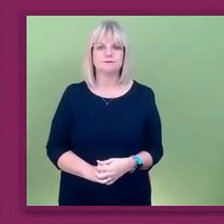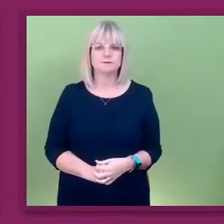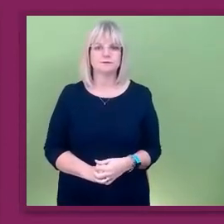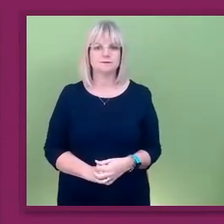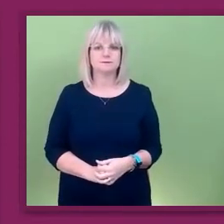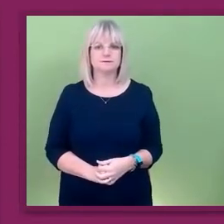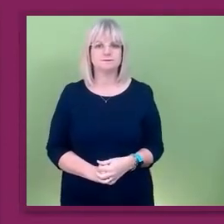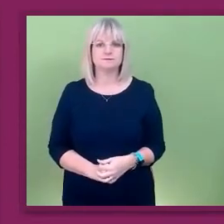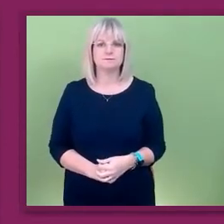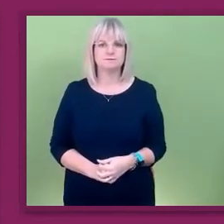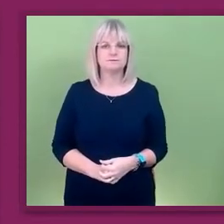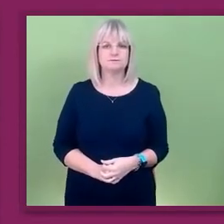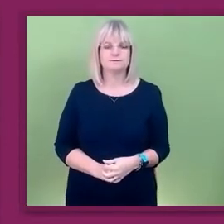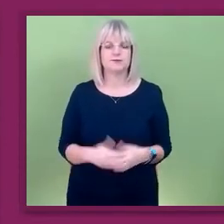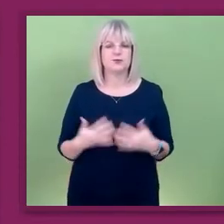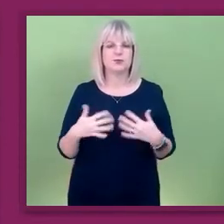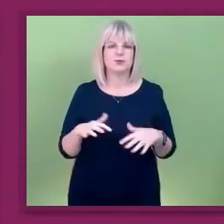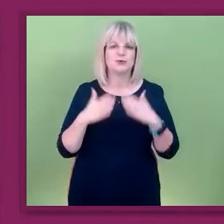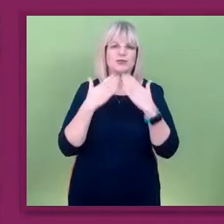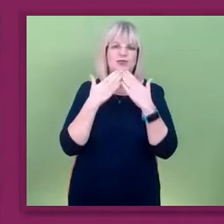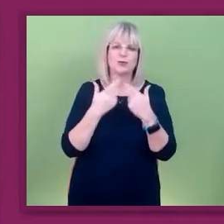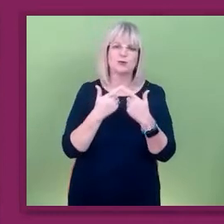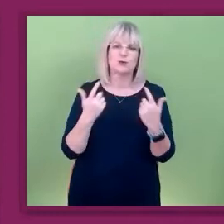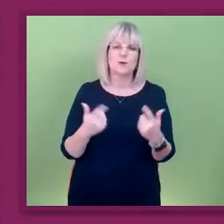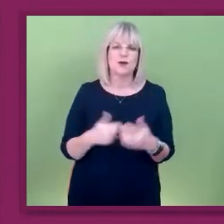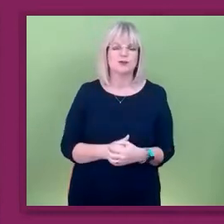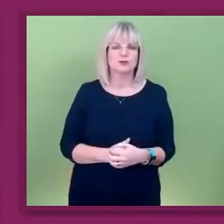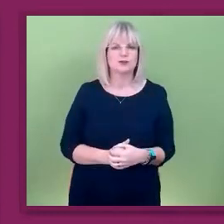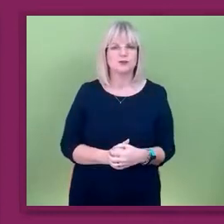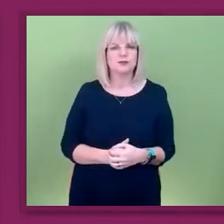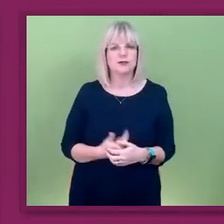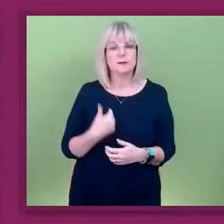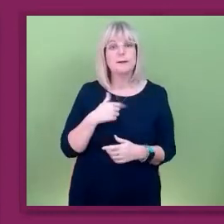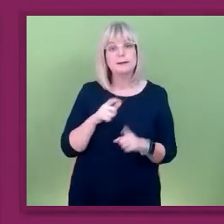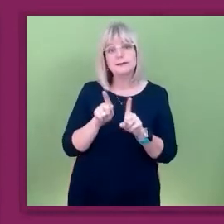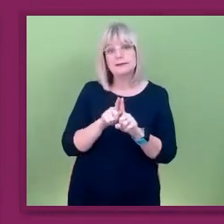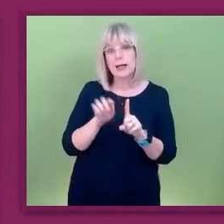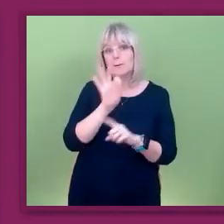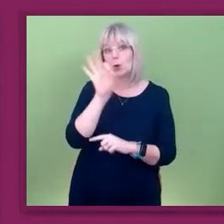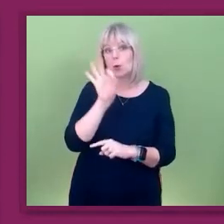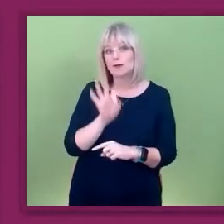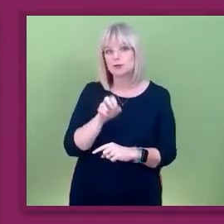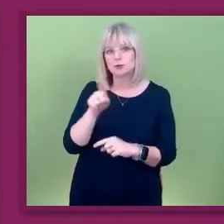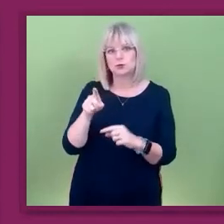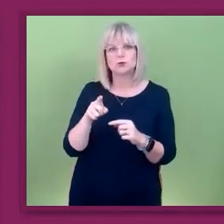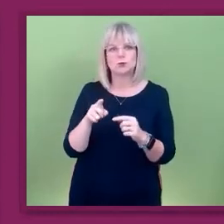Thank you so much, Sandra. And same question to Tanika.